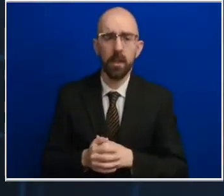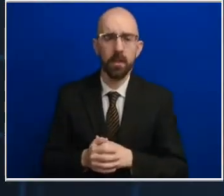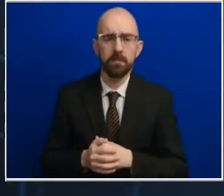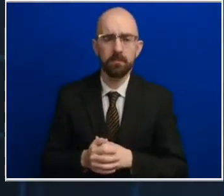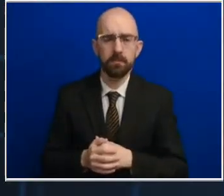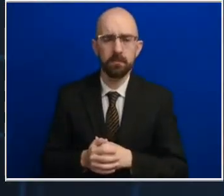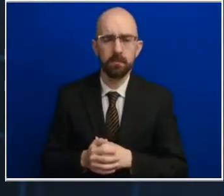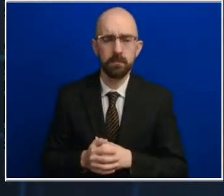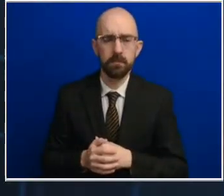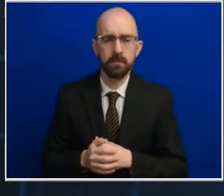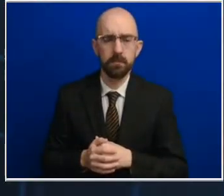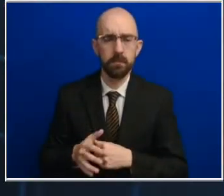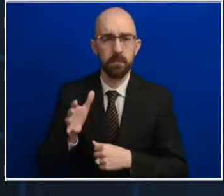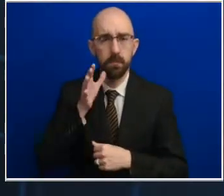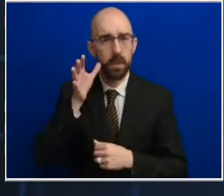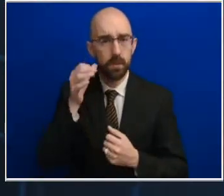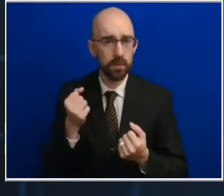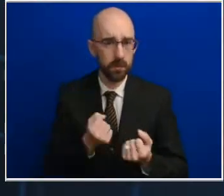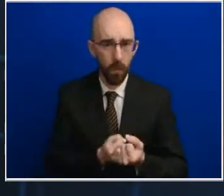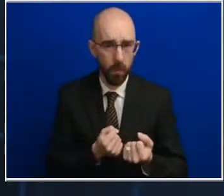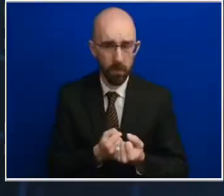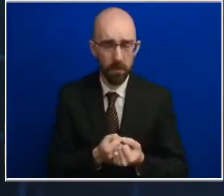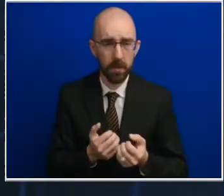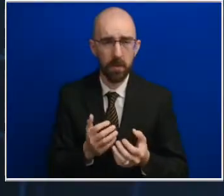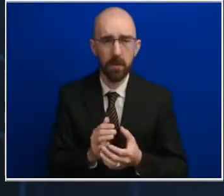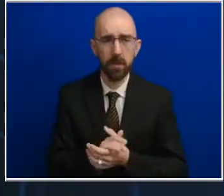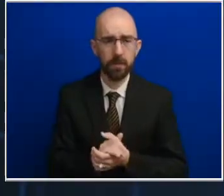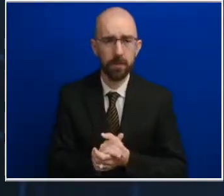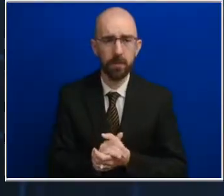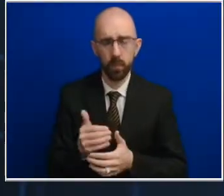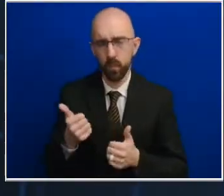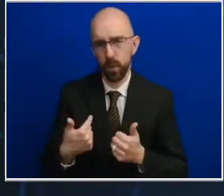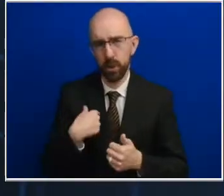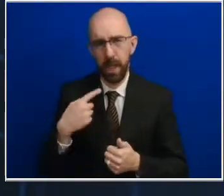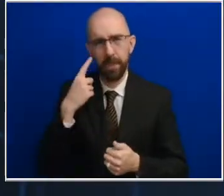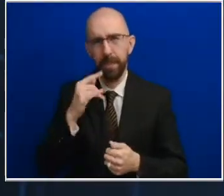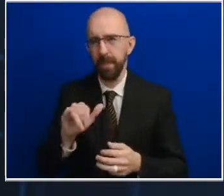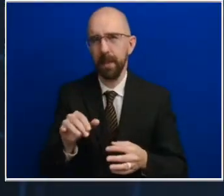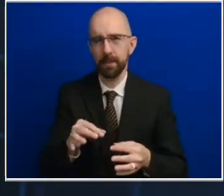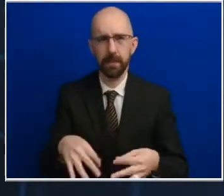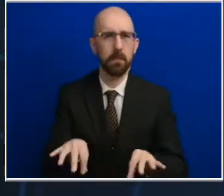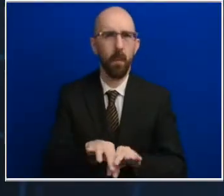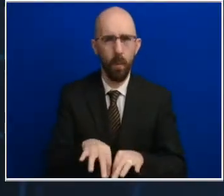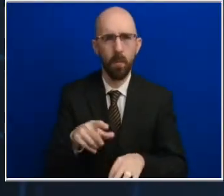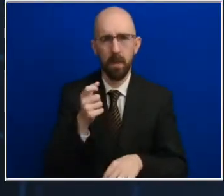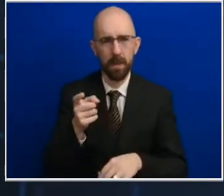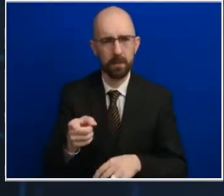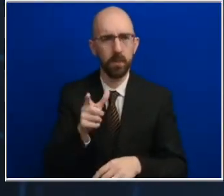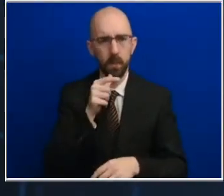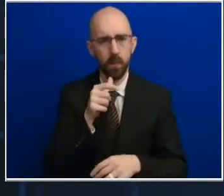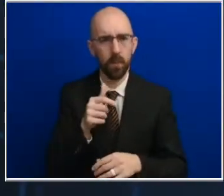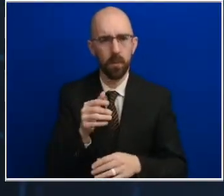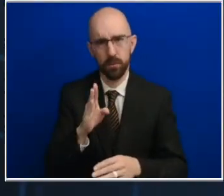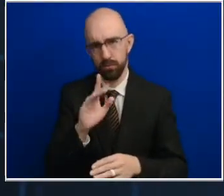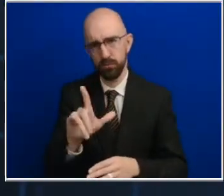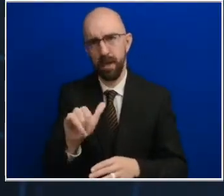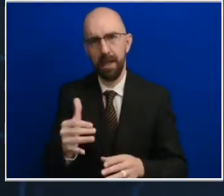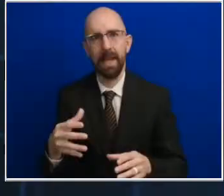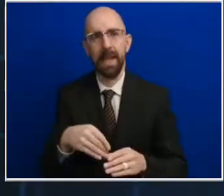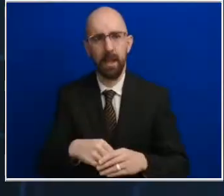your parental support, which I think is the most important, because they're the ones that are going to be directly in your life every